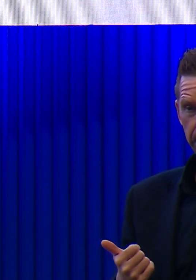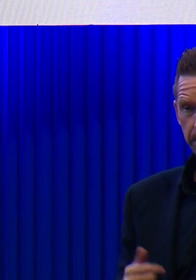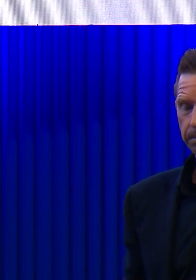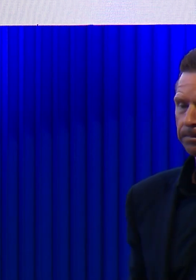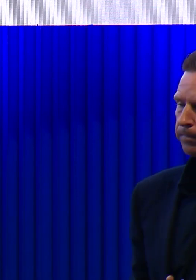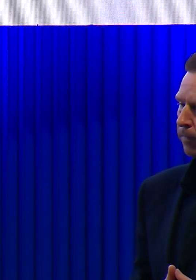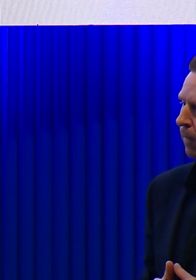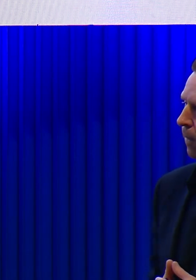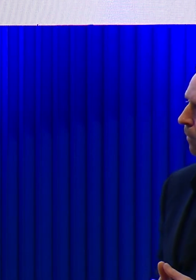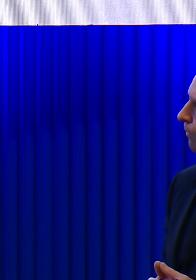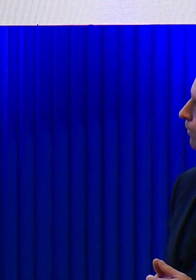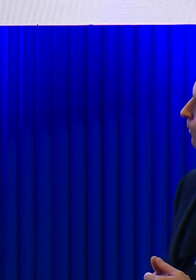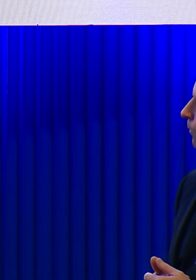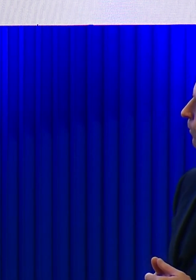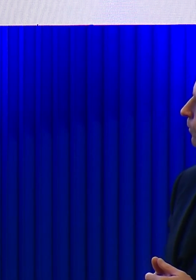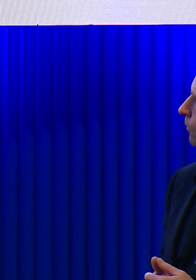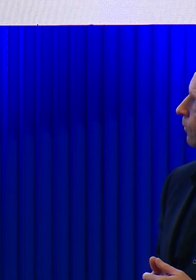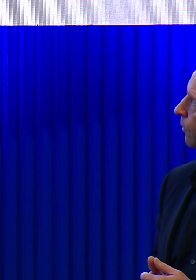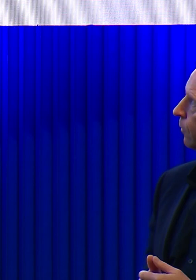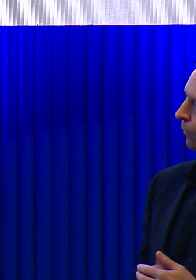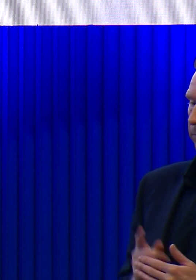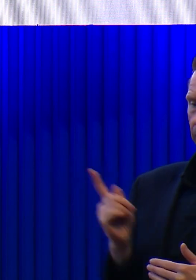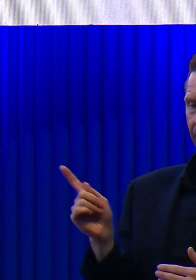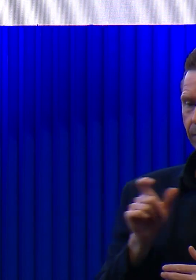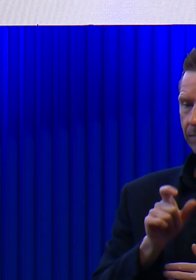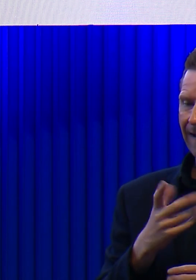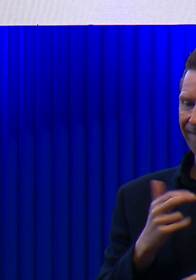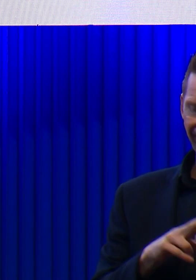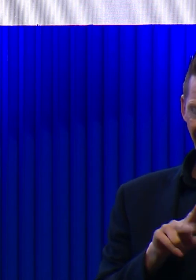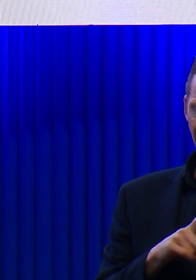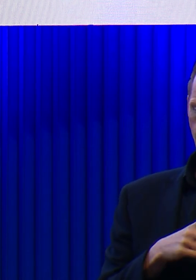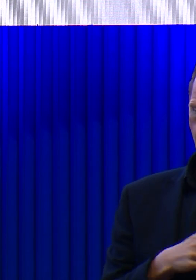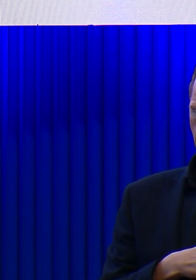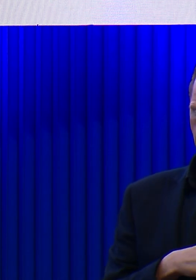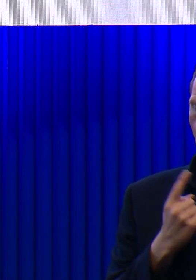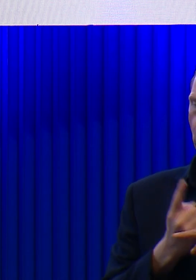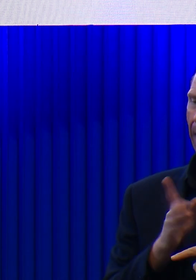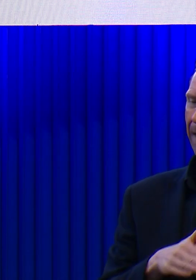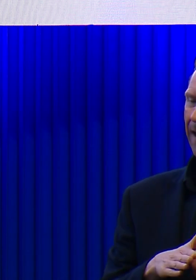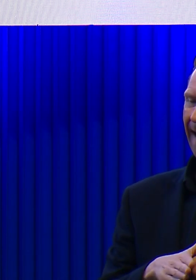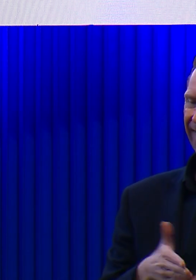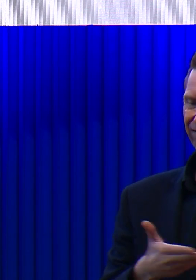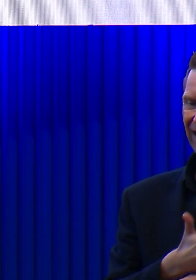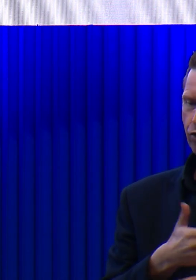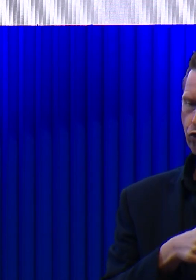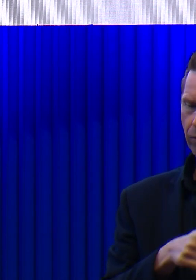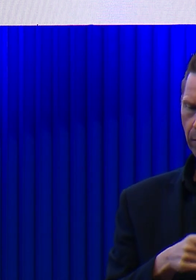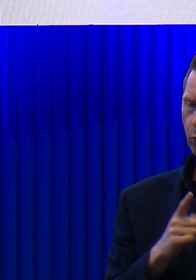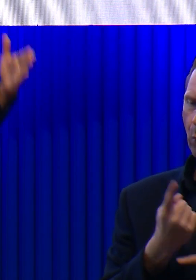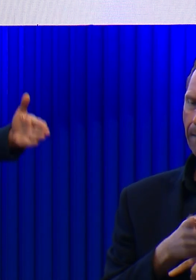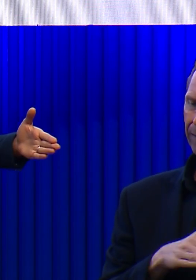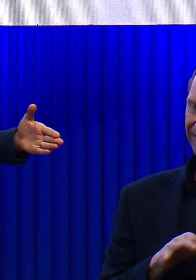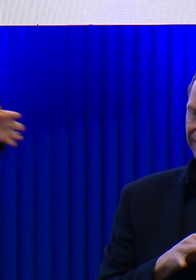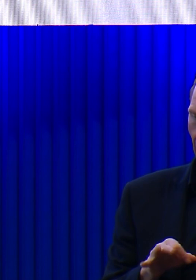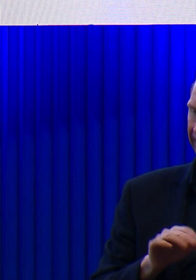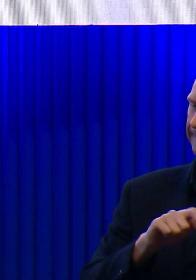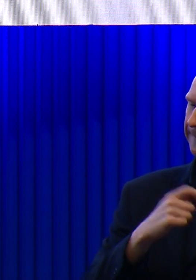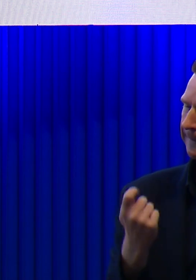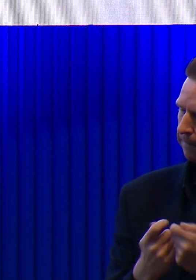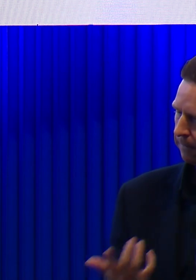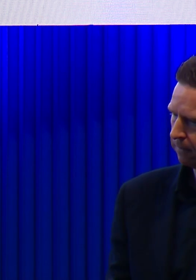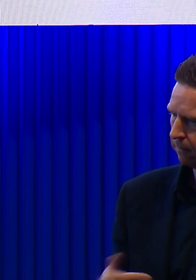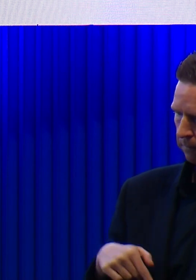so terminology. We have function. When we talk about function, we're talking about design, about teams. So in